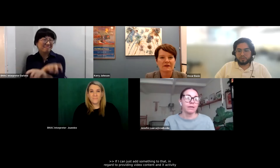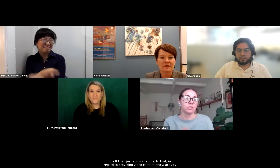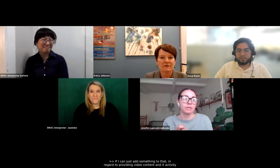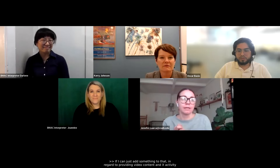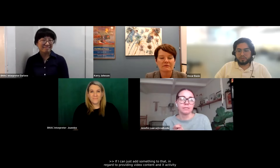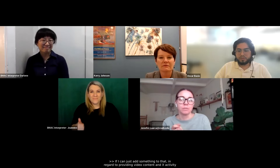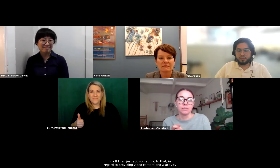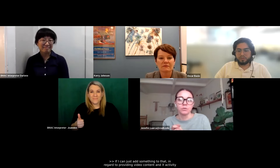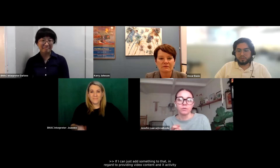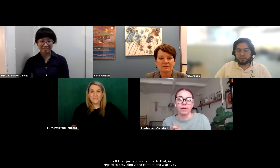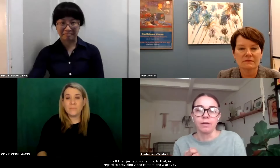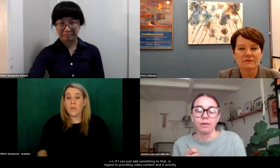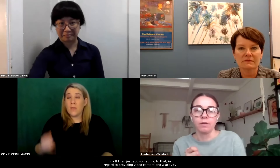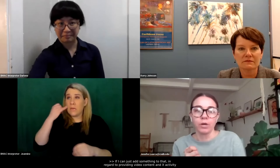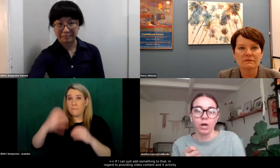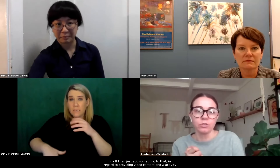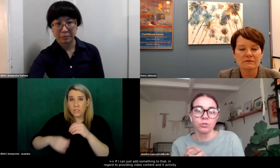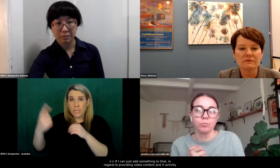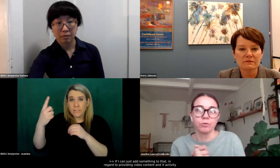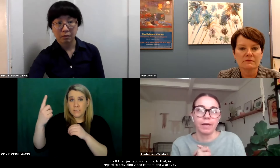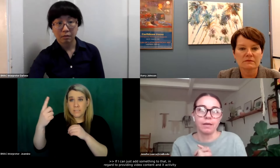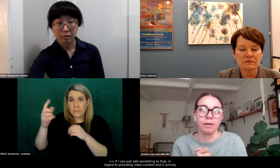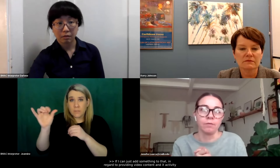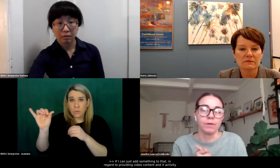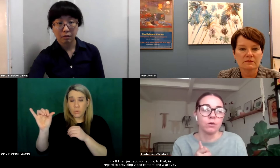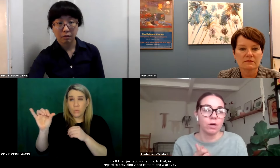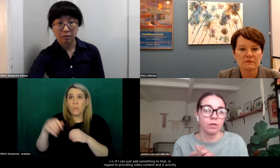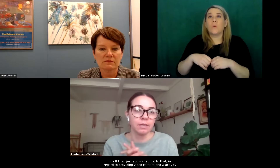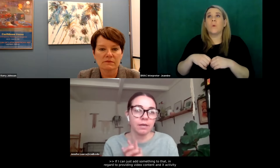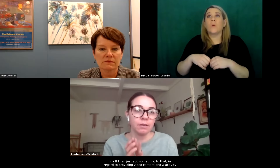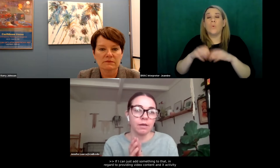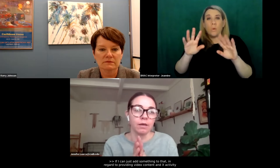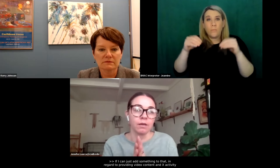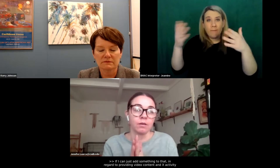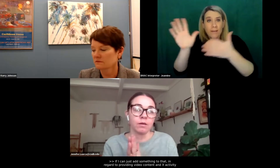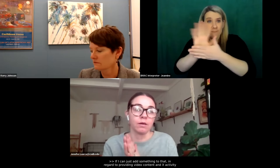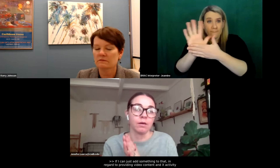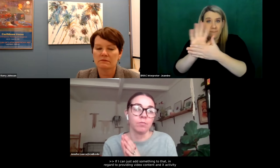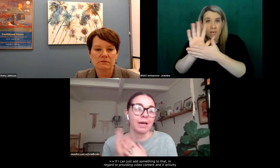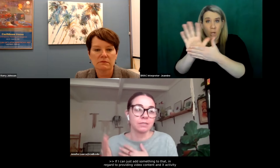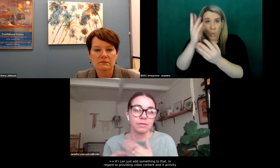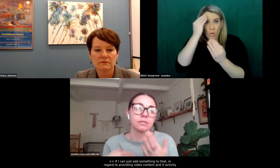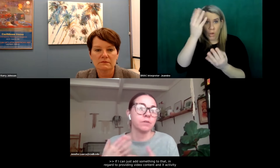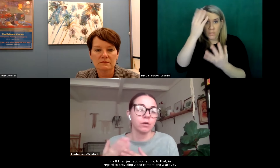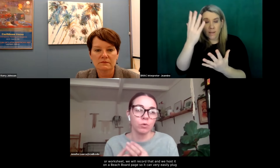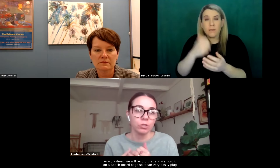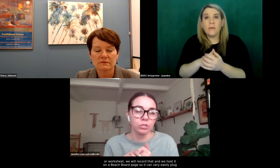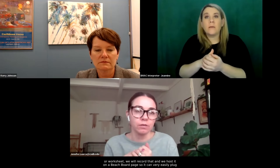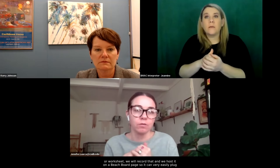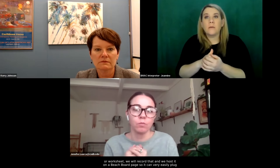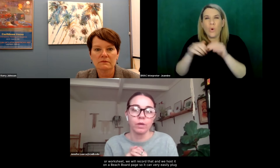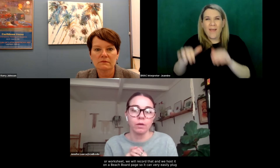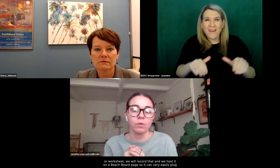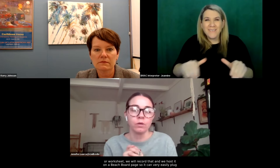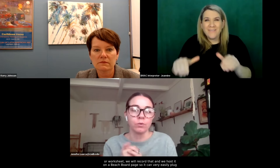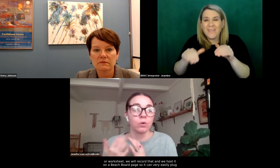If I can just add something to that, in regard to providing video content and activity or